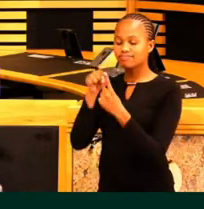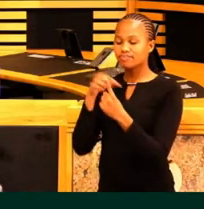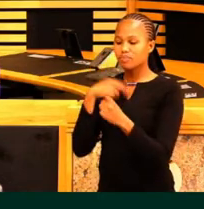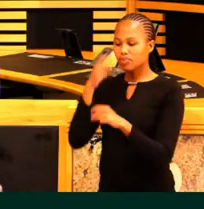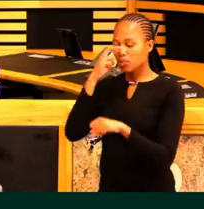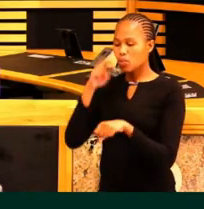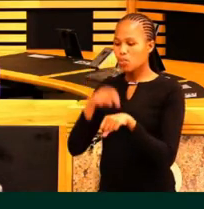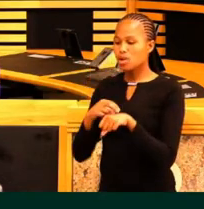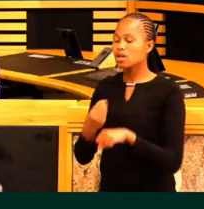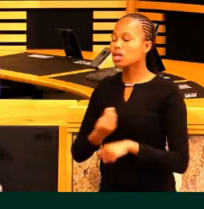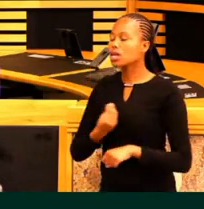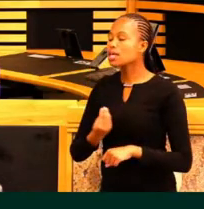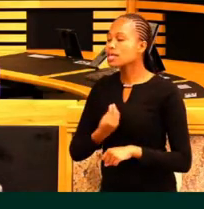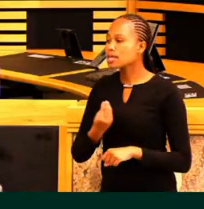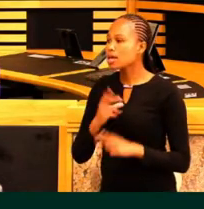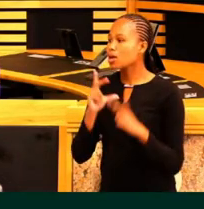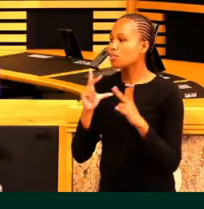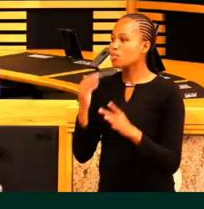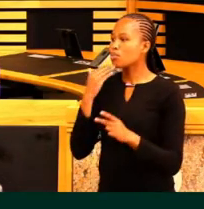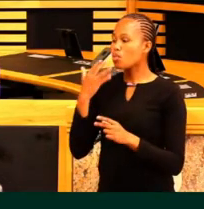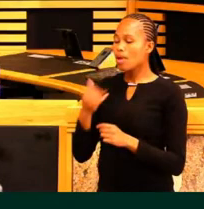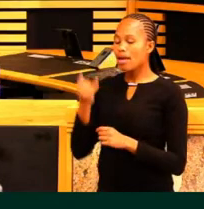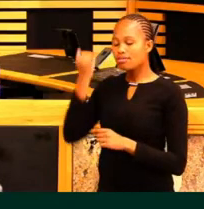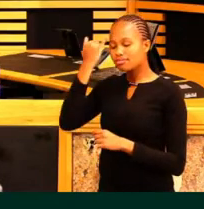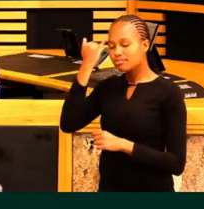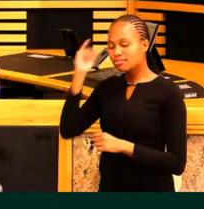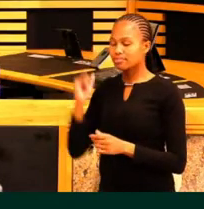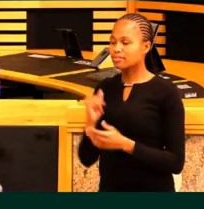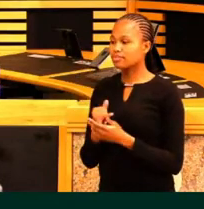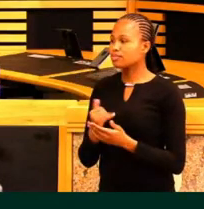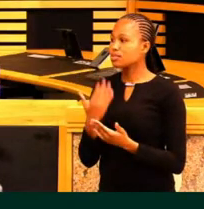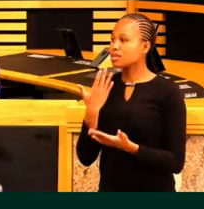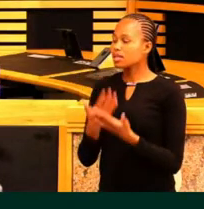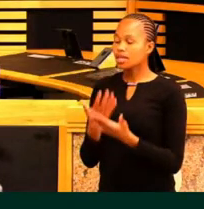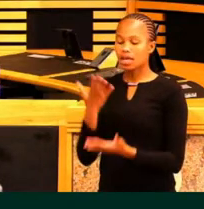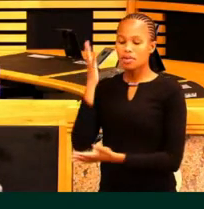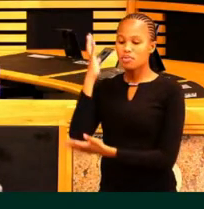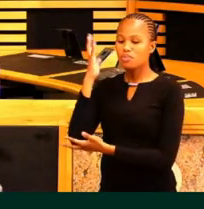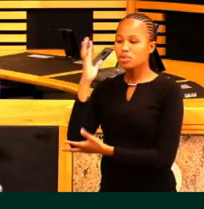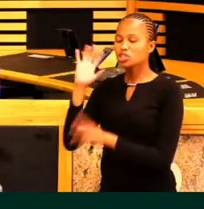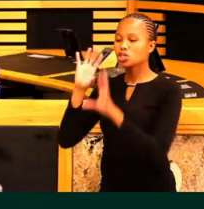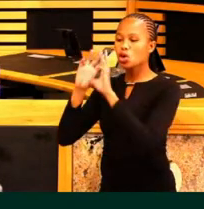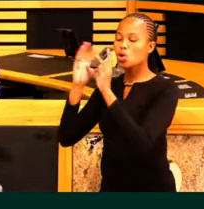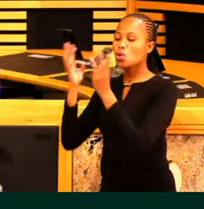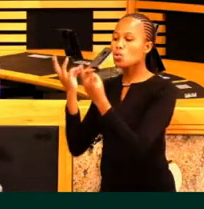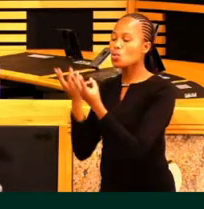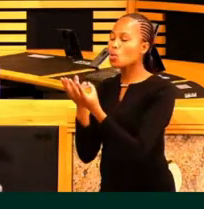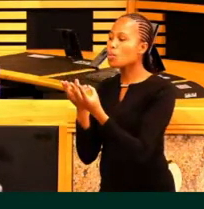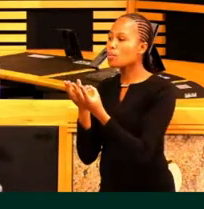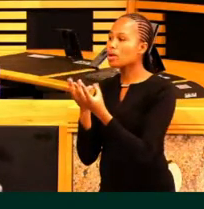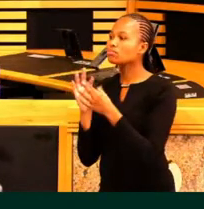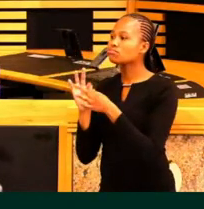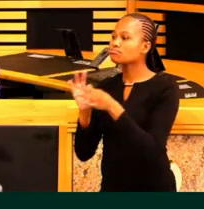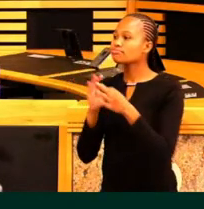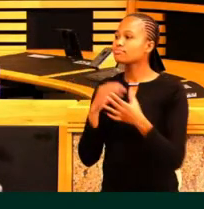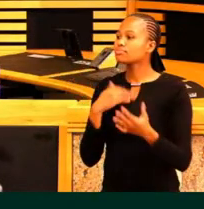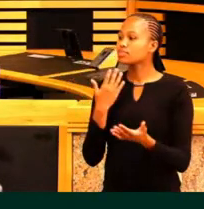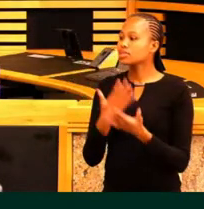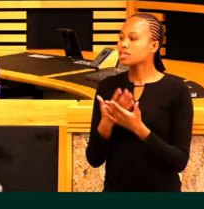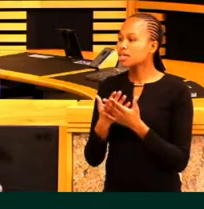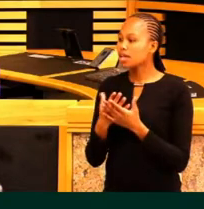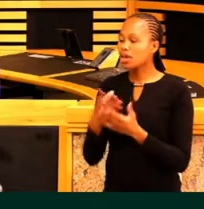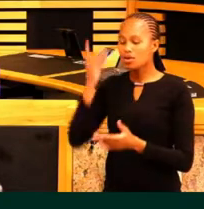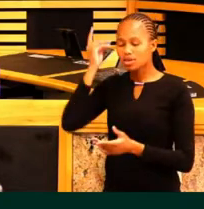of ambitious young people we need to also to bridge global citizenship so that they are able to dream